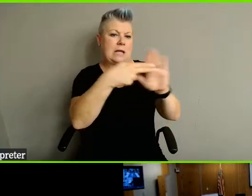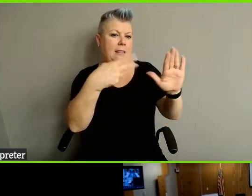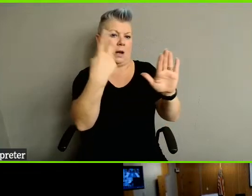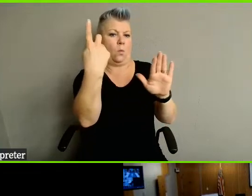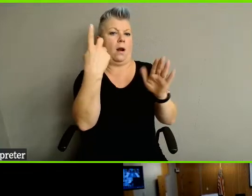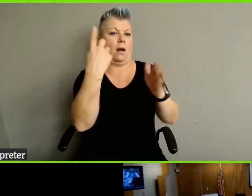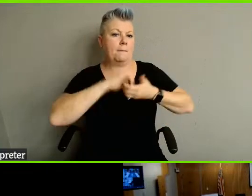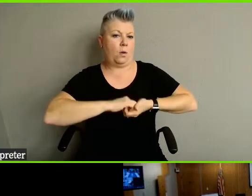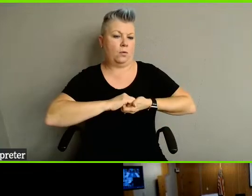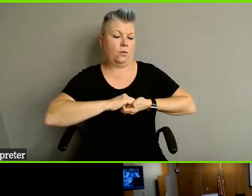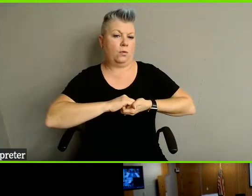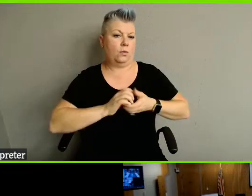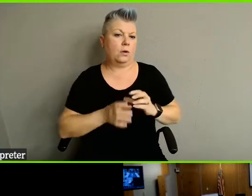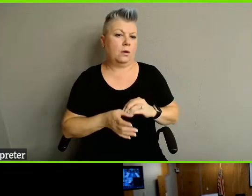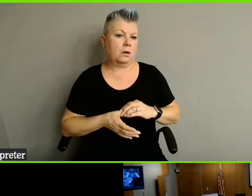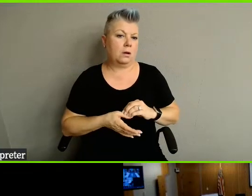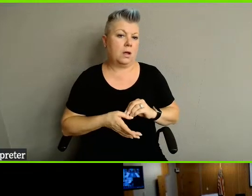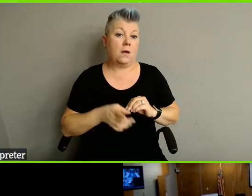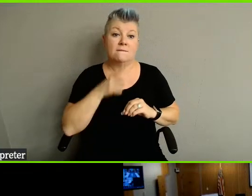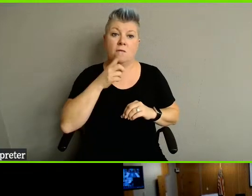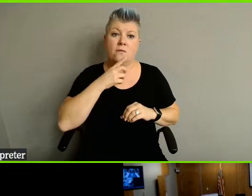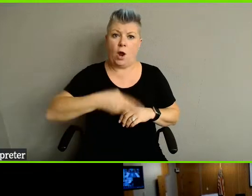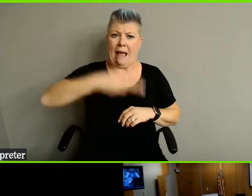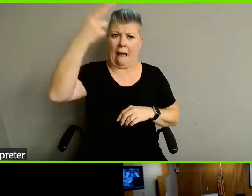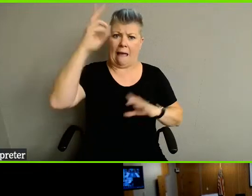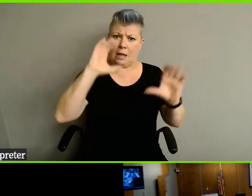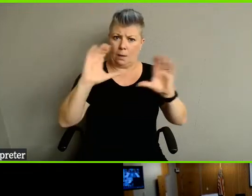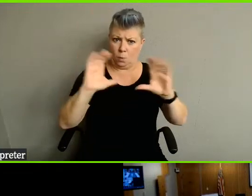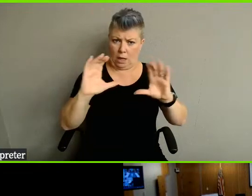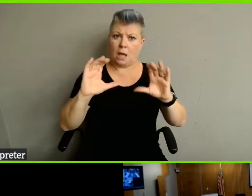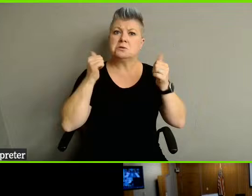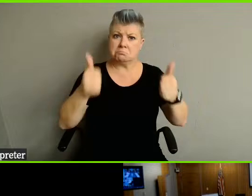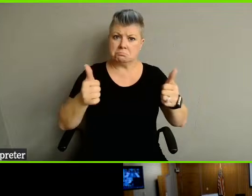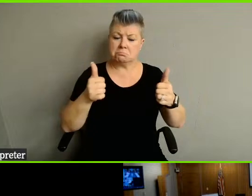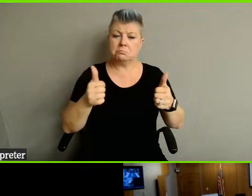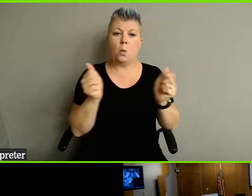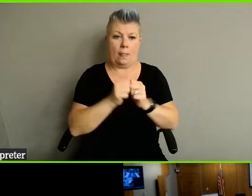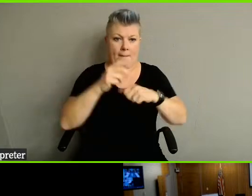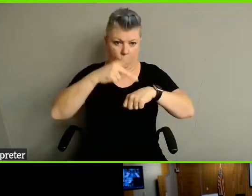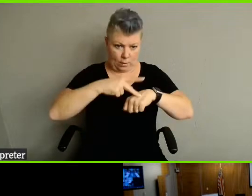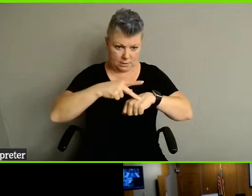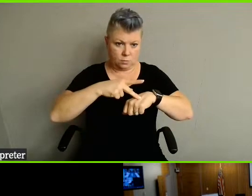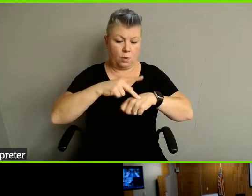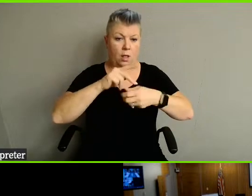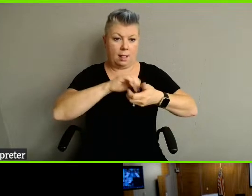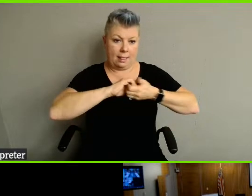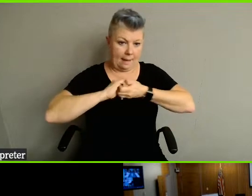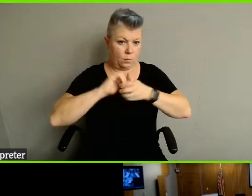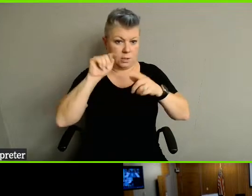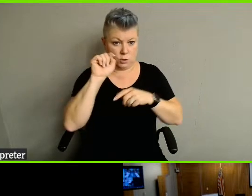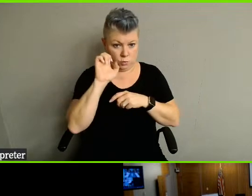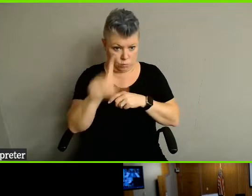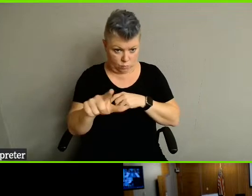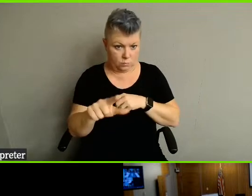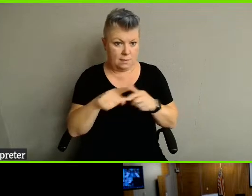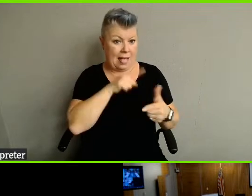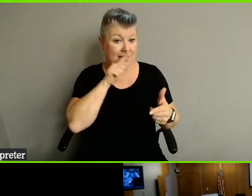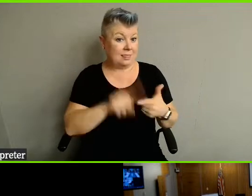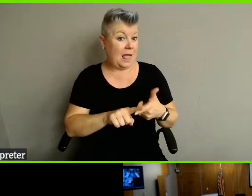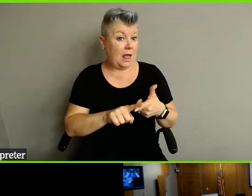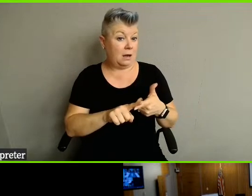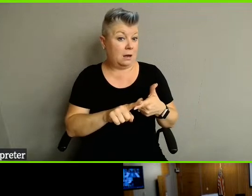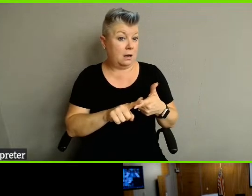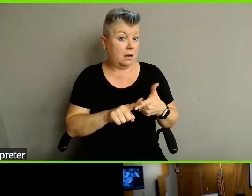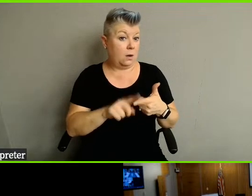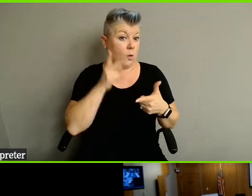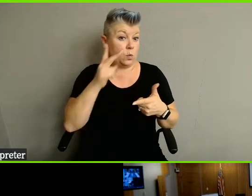partners that was very high in communication with the principal collaboration tool. And then when you looked at them,